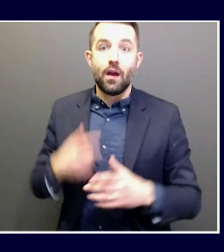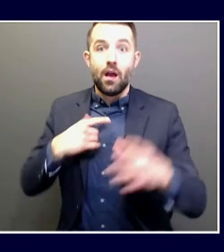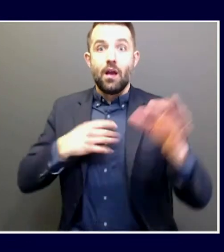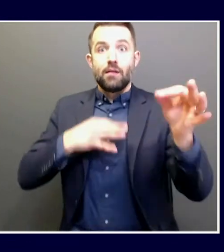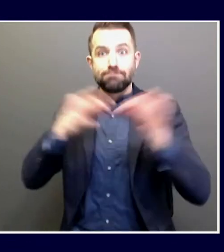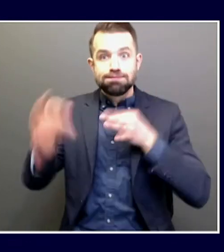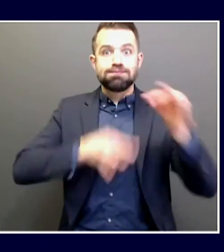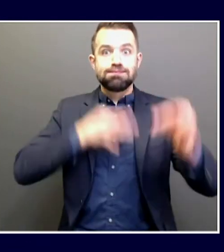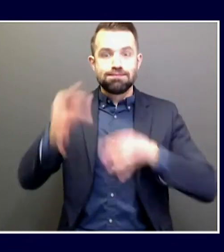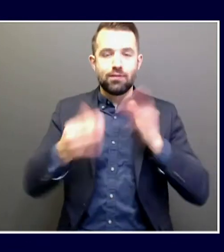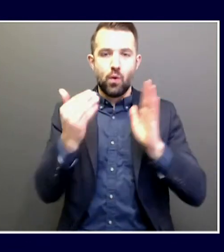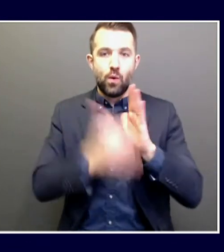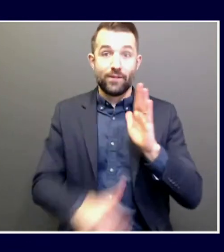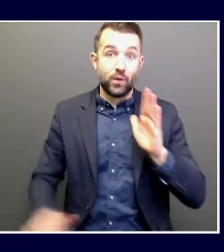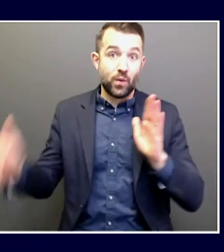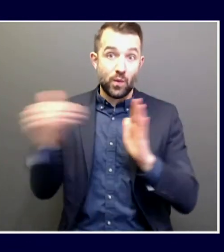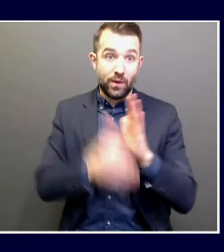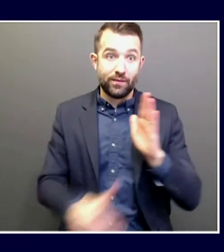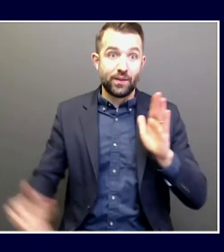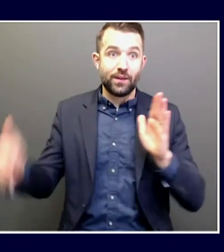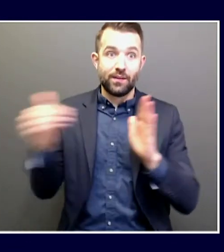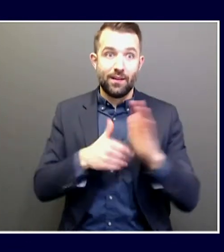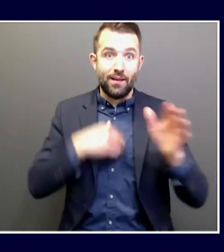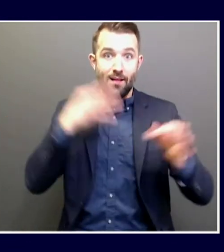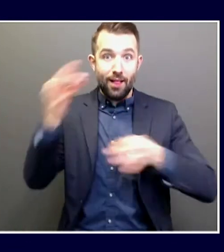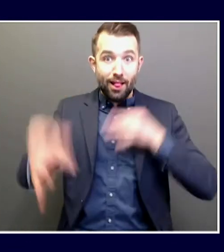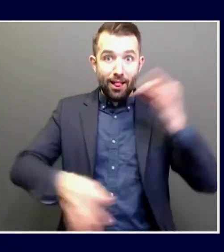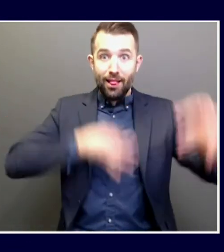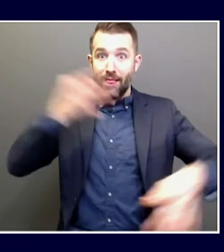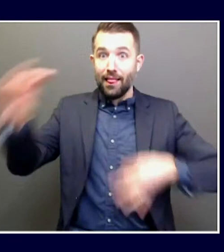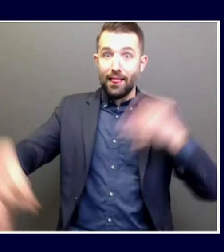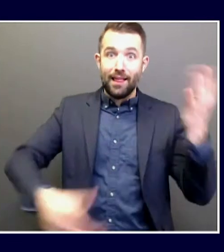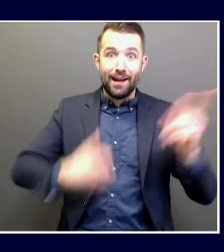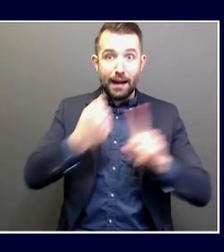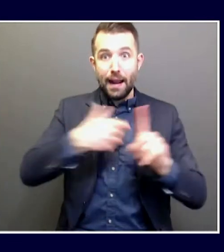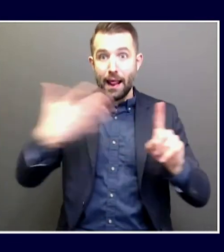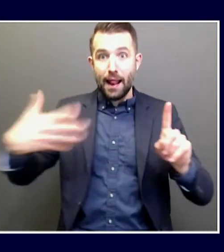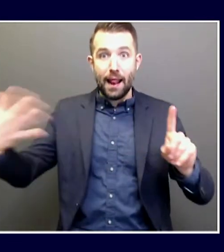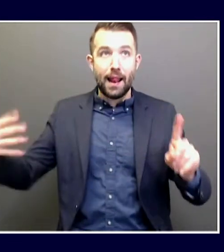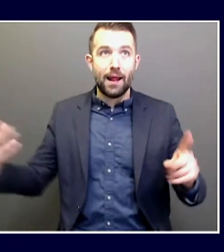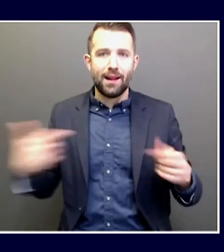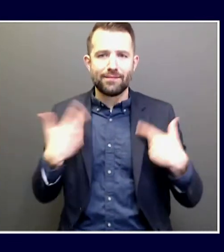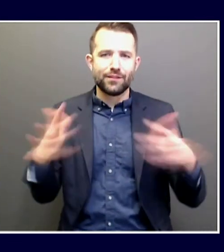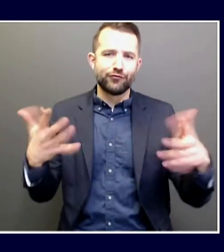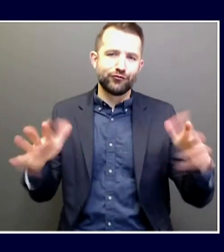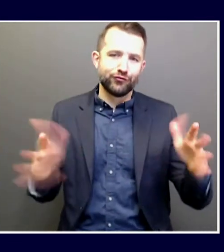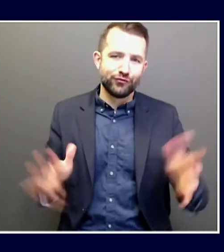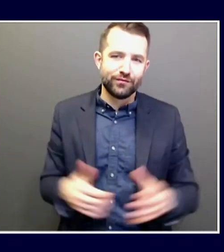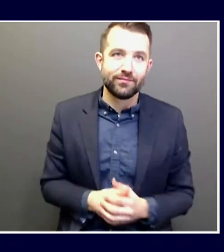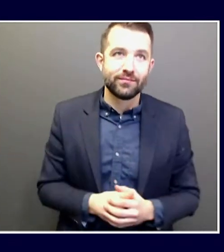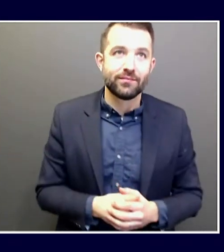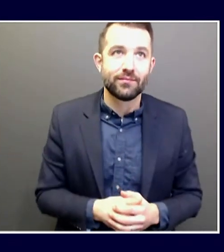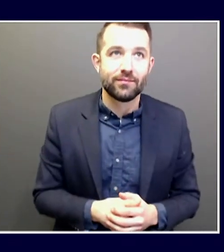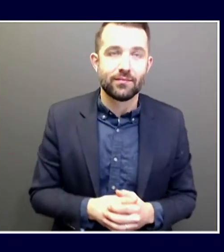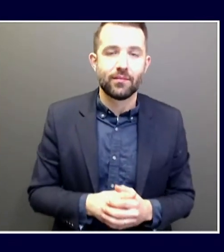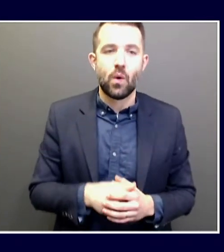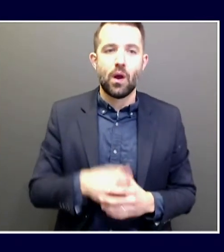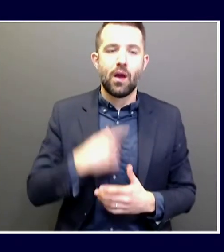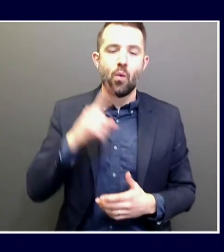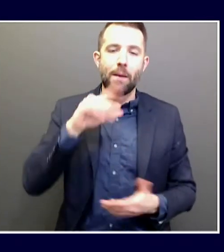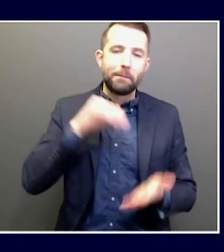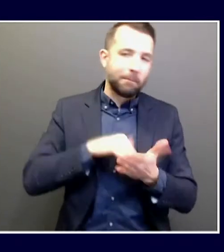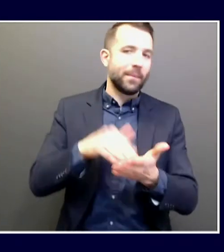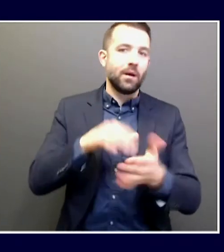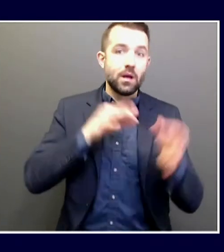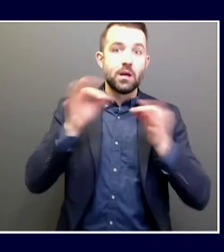team to make sure I understood it. It is pretty weedy, but that's what happened. We spotted it last week, as did, I'm sure, a lot